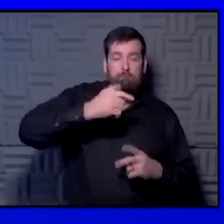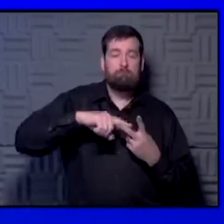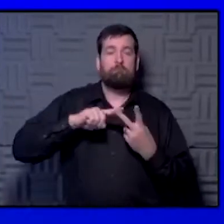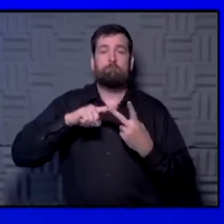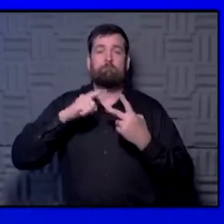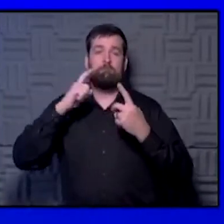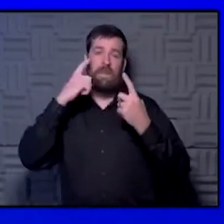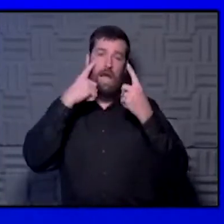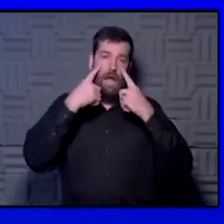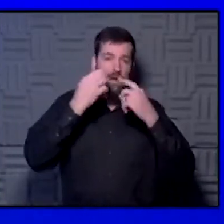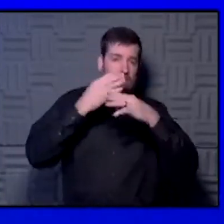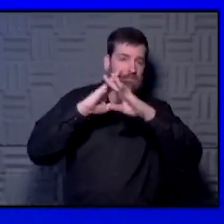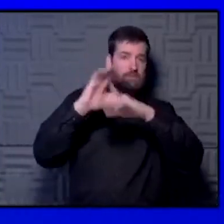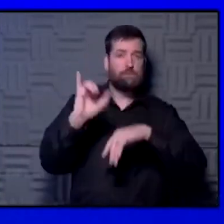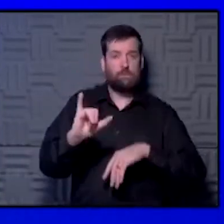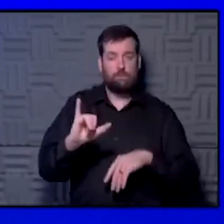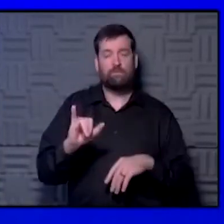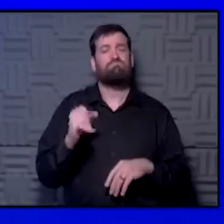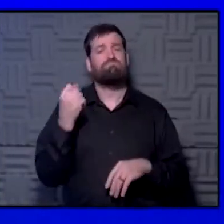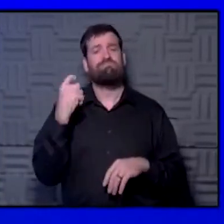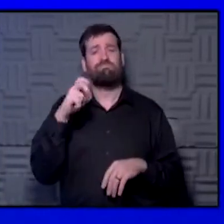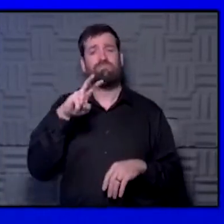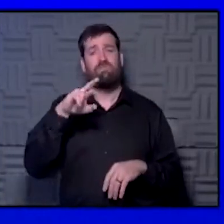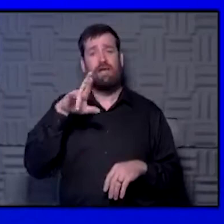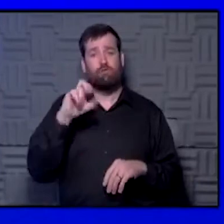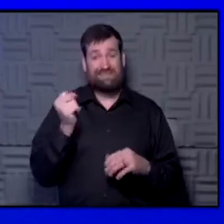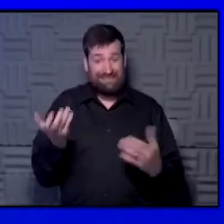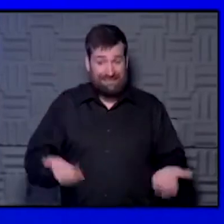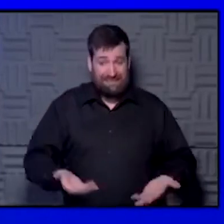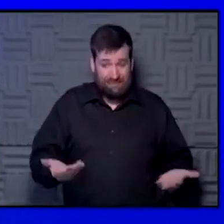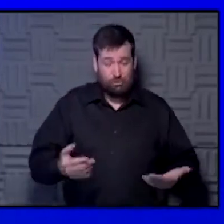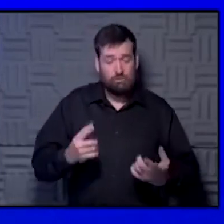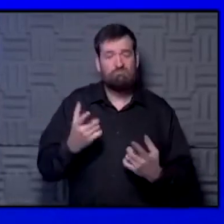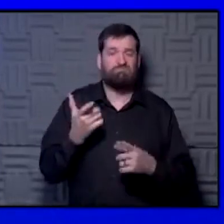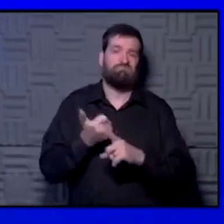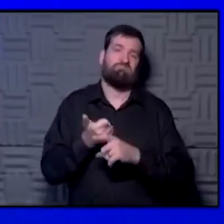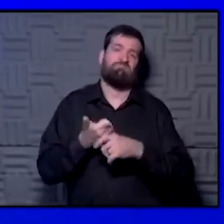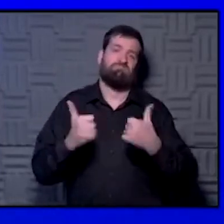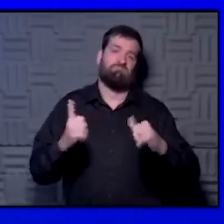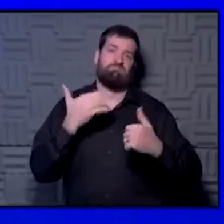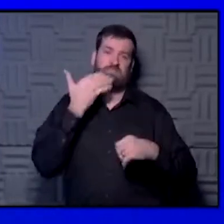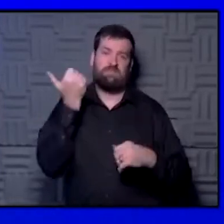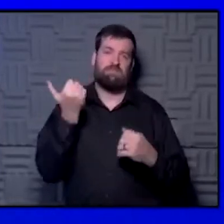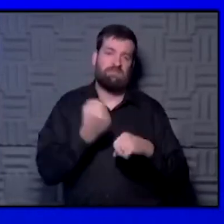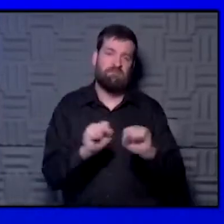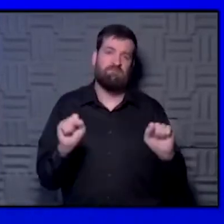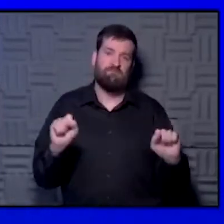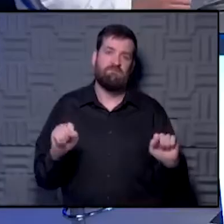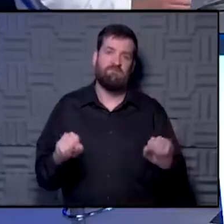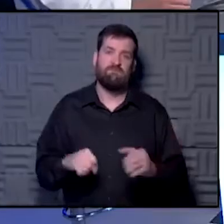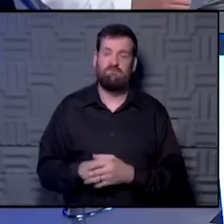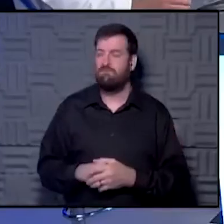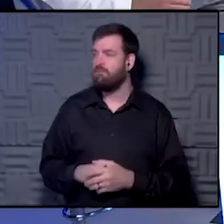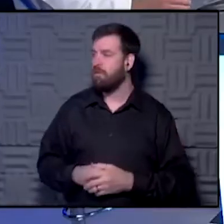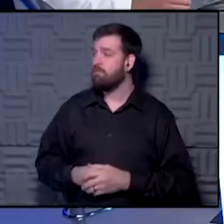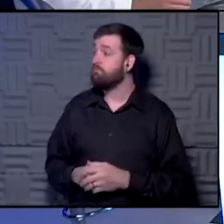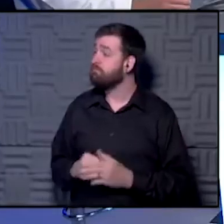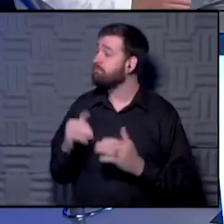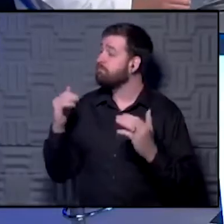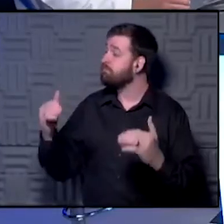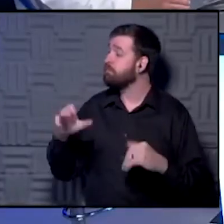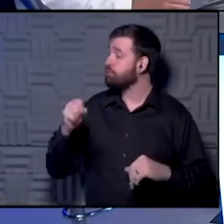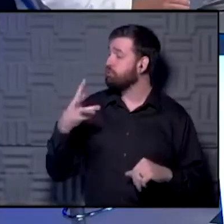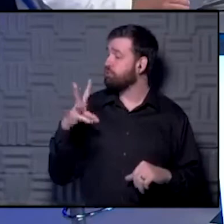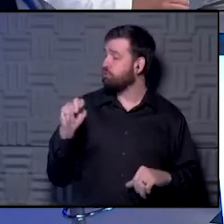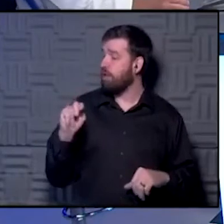as well. And just understanding that the virus is out there and being safe when you do it, understand your own individual risk. All right. Sean